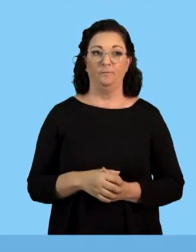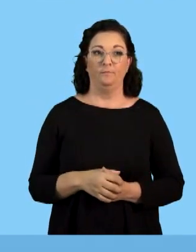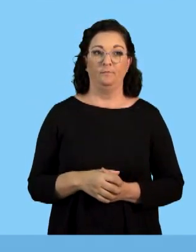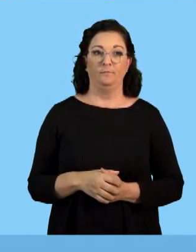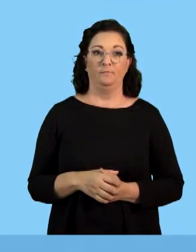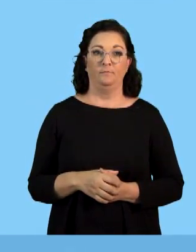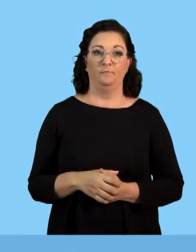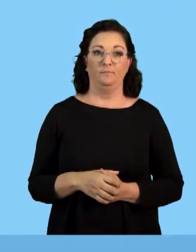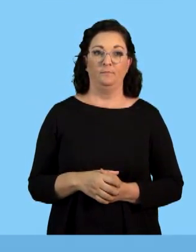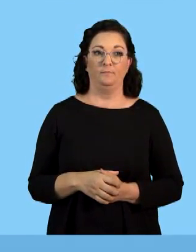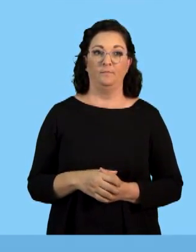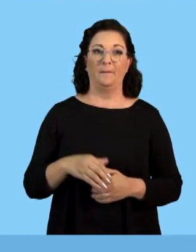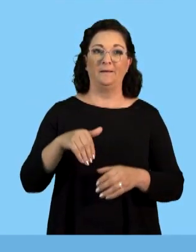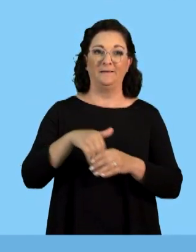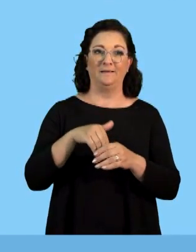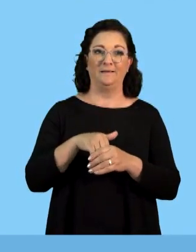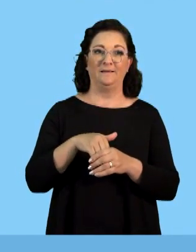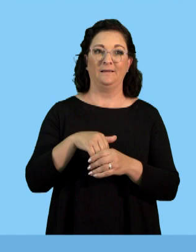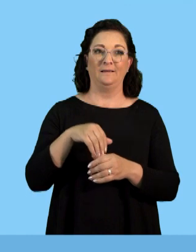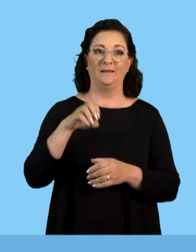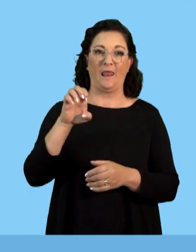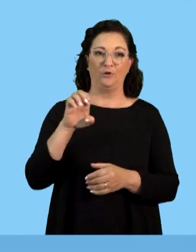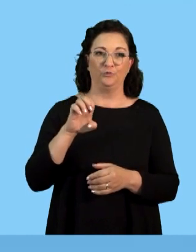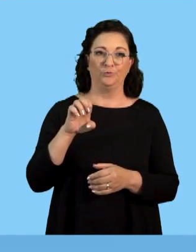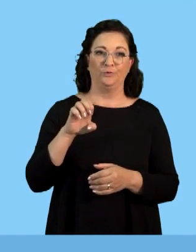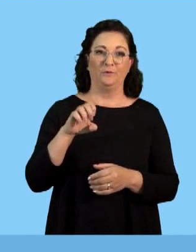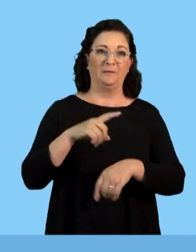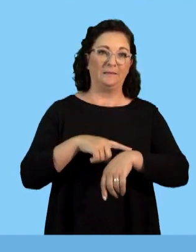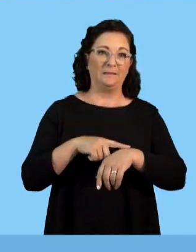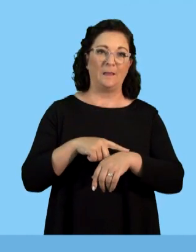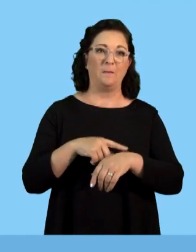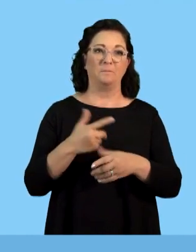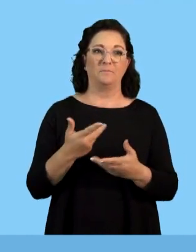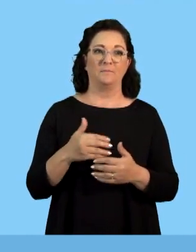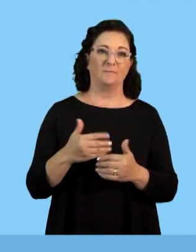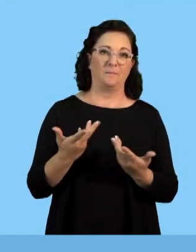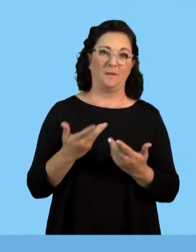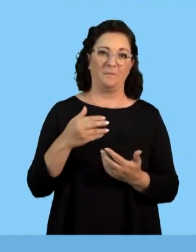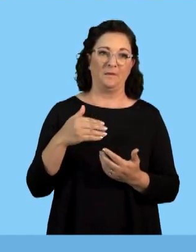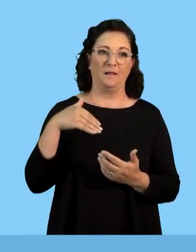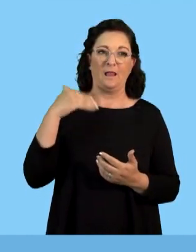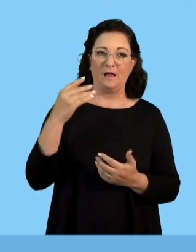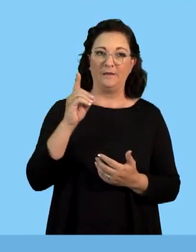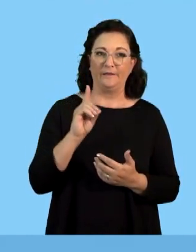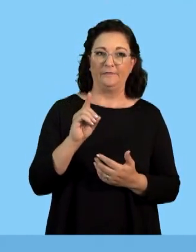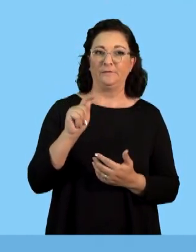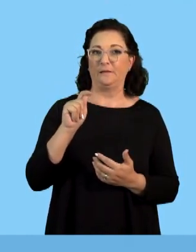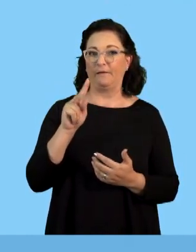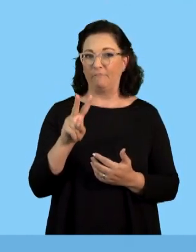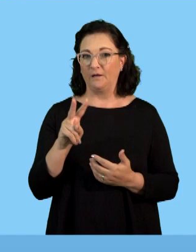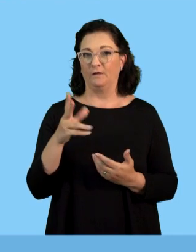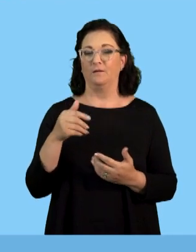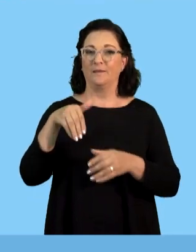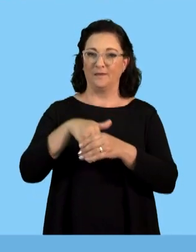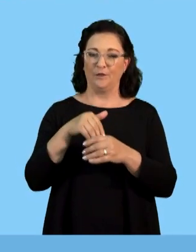used in electronic timepieces, high definition televisions, and many other appliances. So that's where we